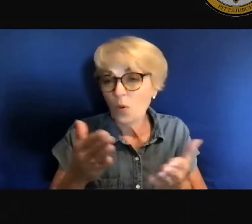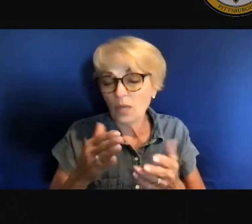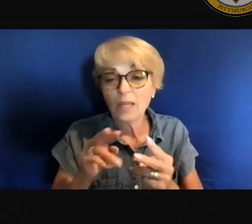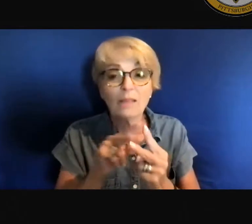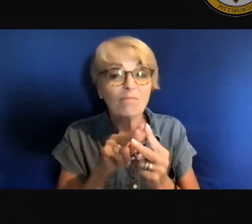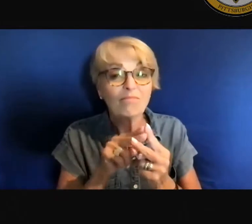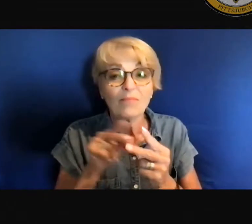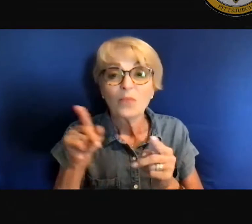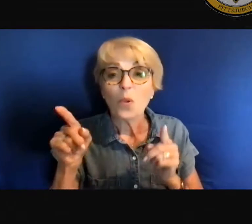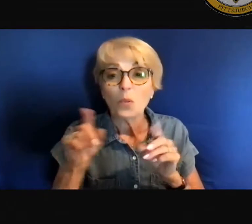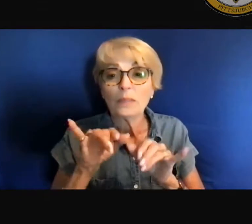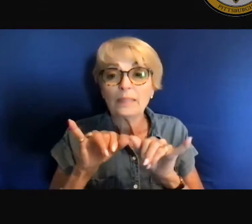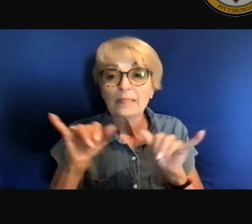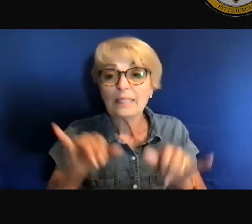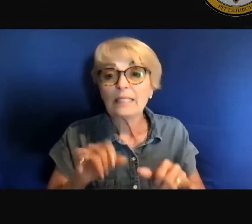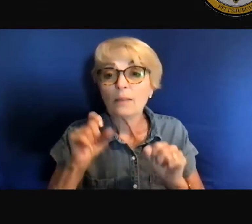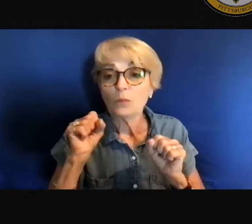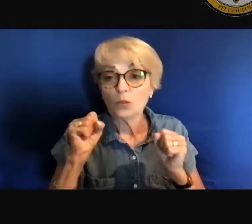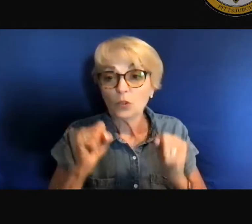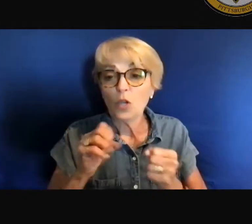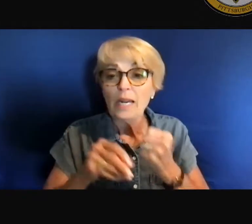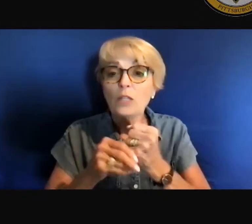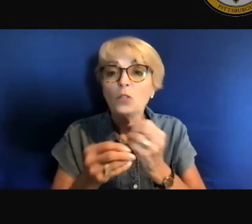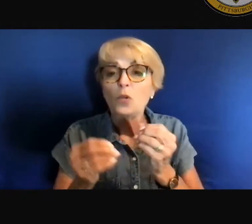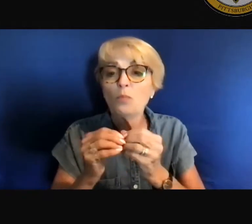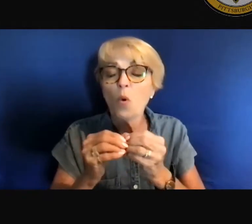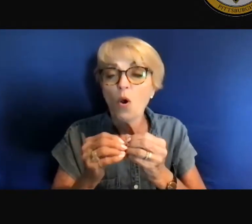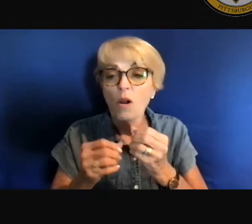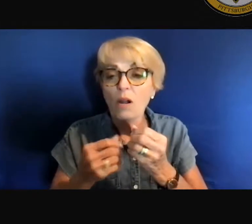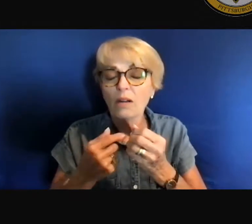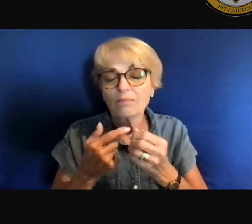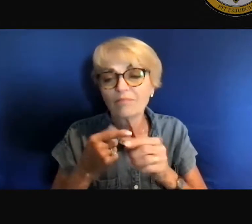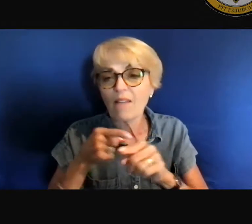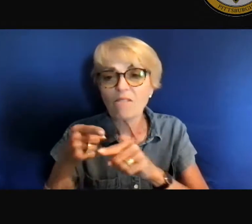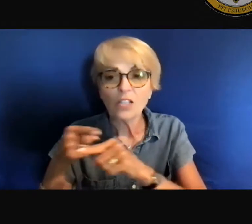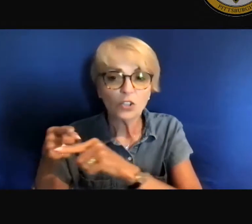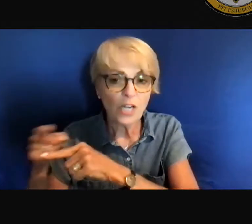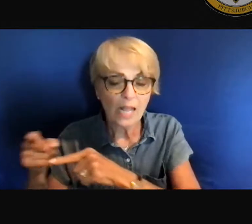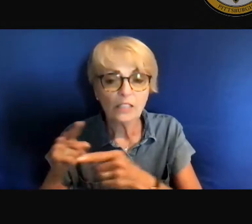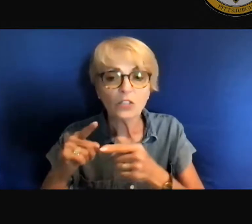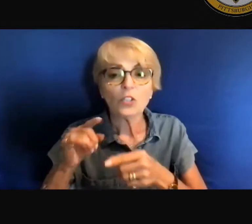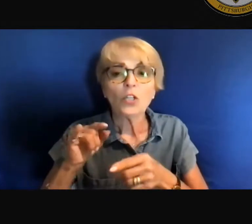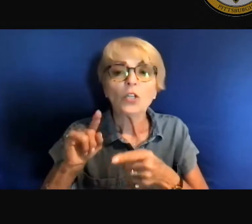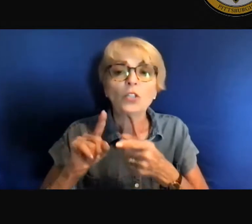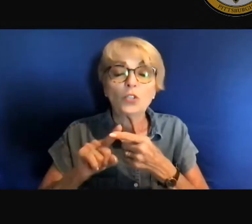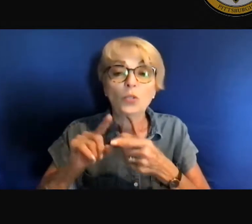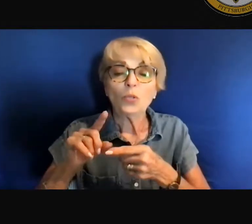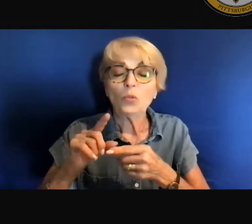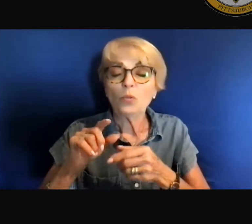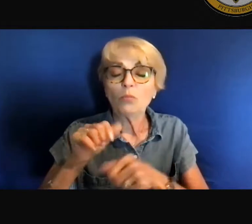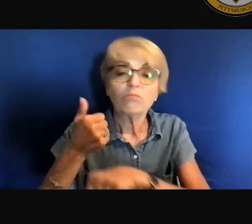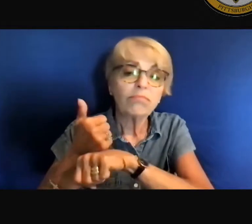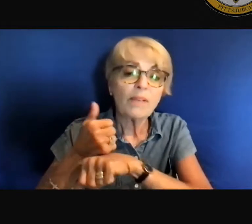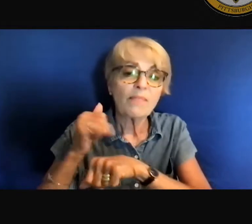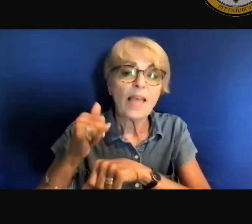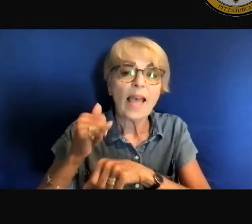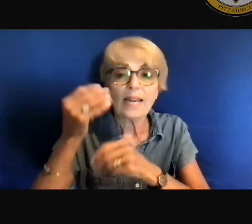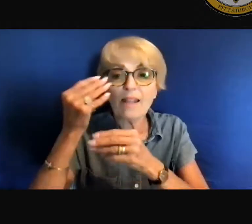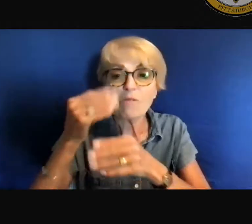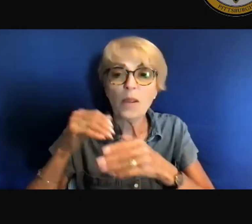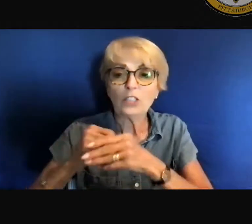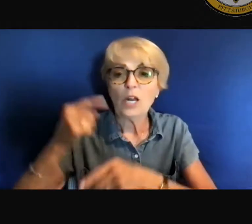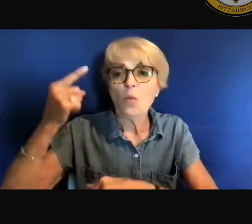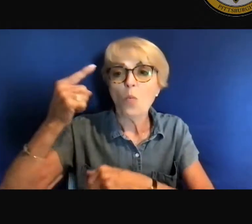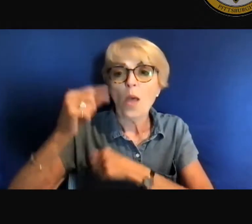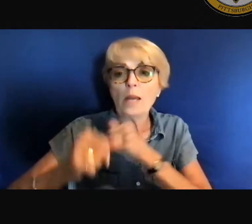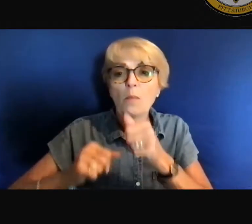include additional functionality that locates all of this information in one place or increases functionality, and we're very